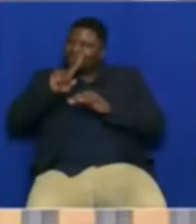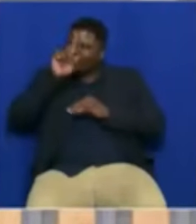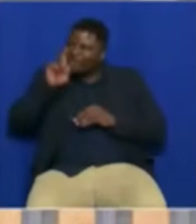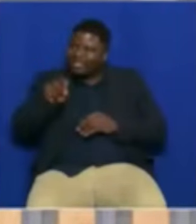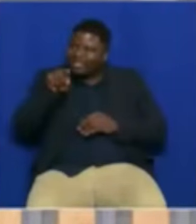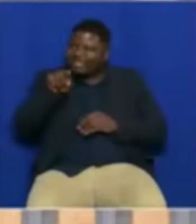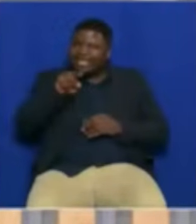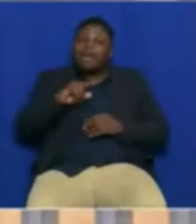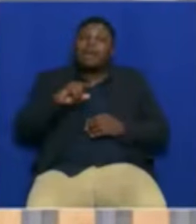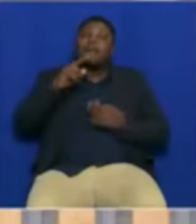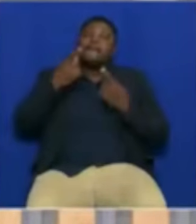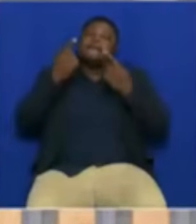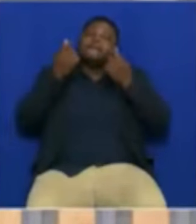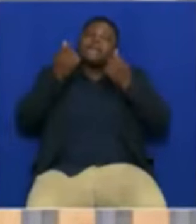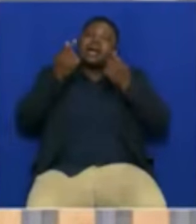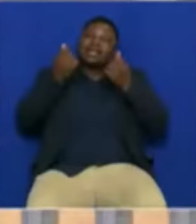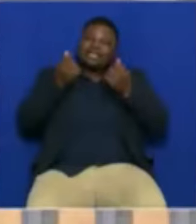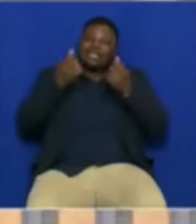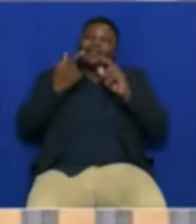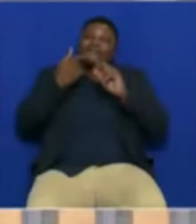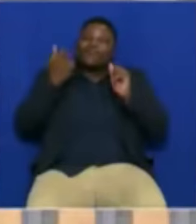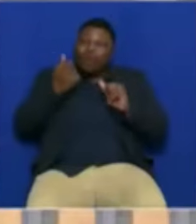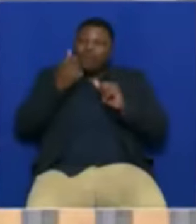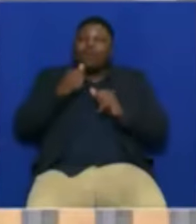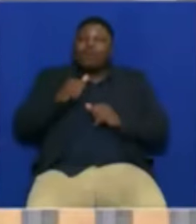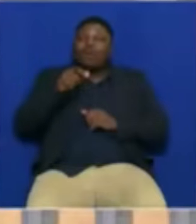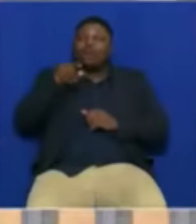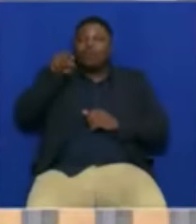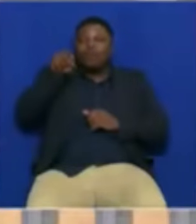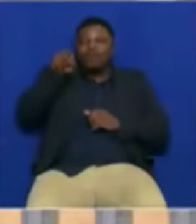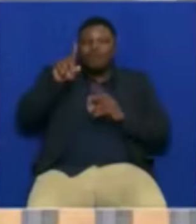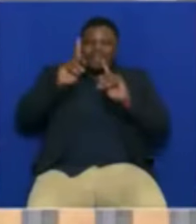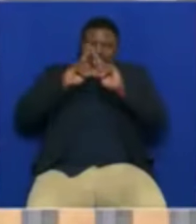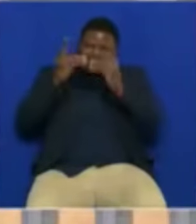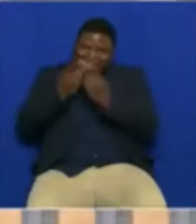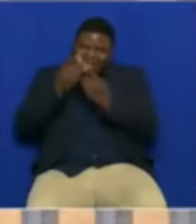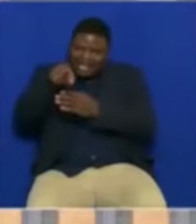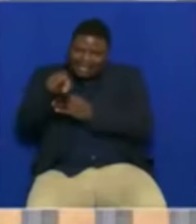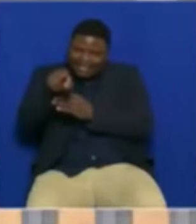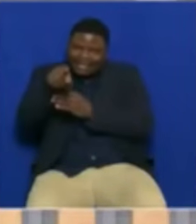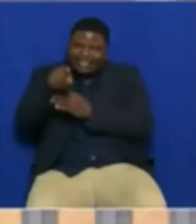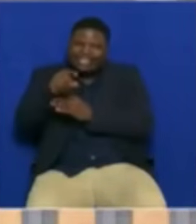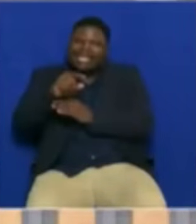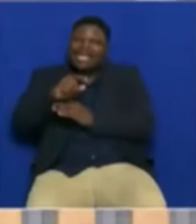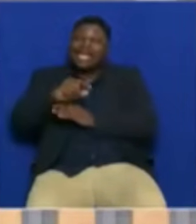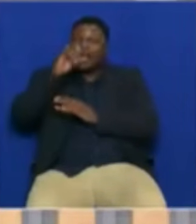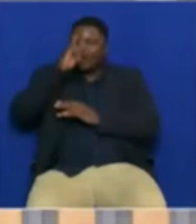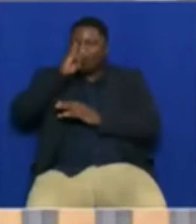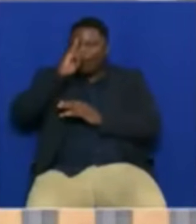up the loss of the laptop and to pay off the sex worker? That's really it.